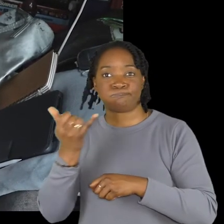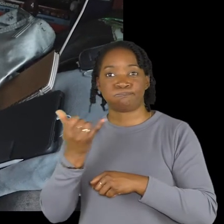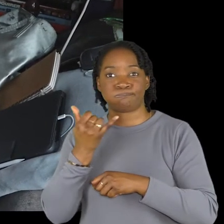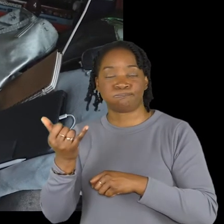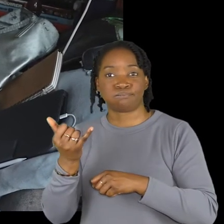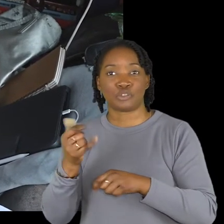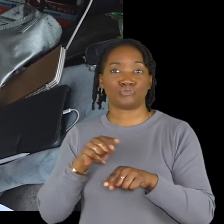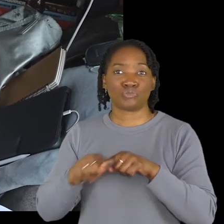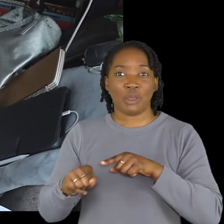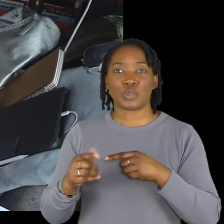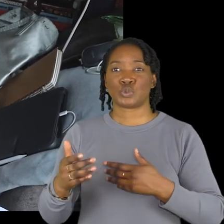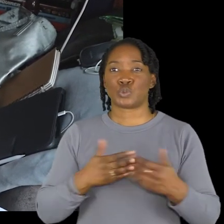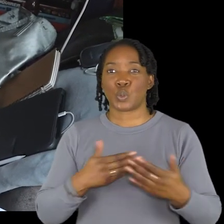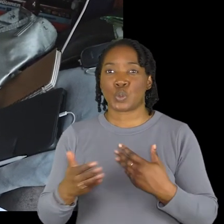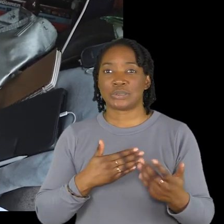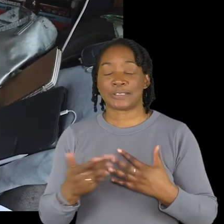trying to sort out